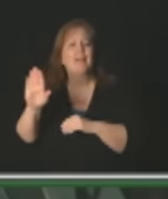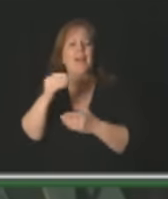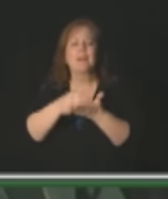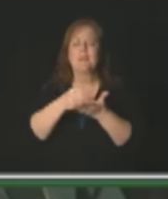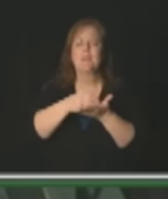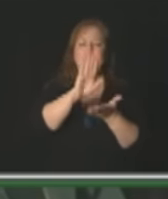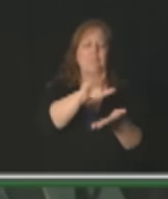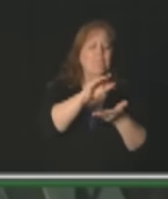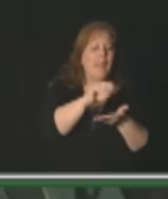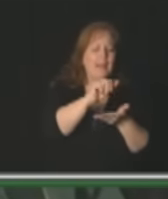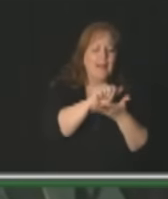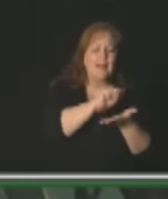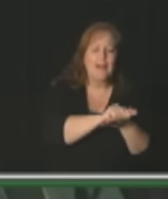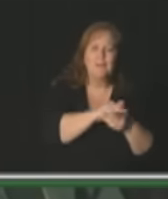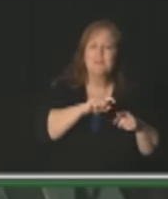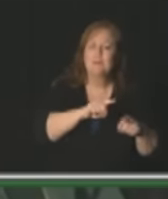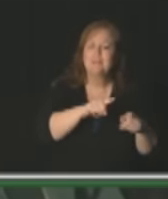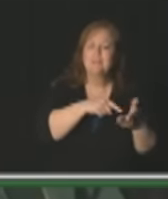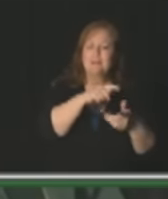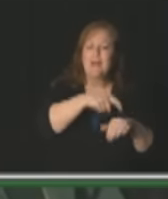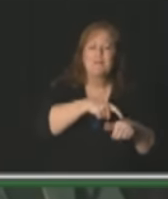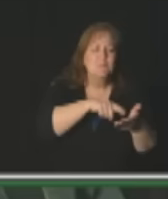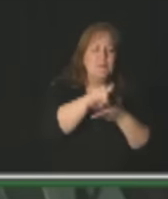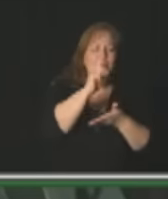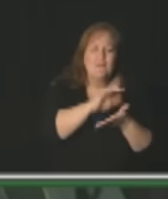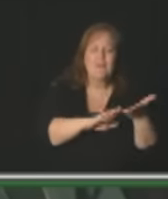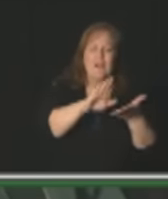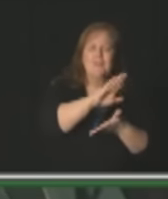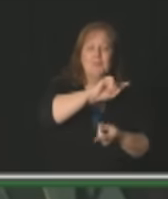tuition time. It just keeps going down, you know.